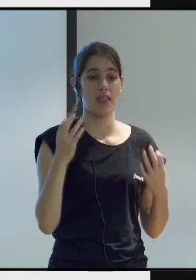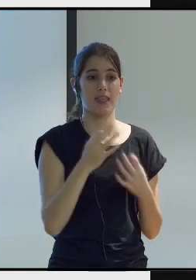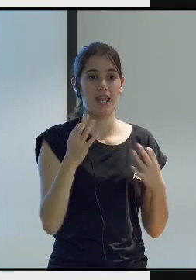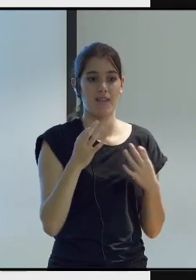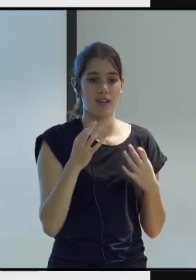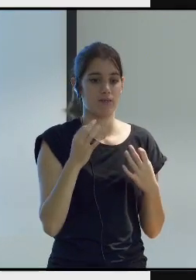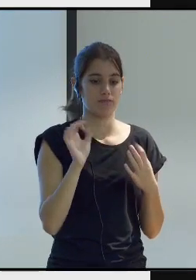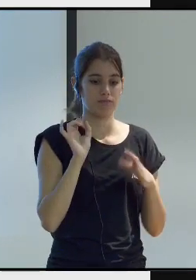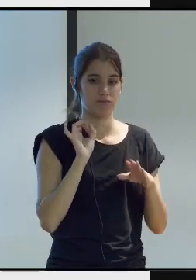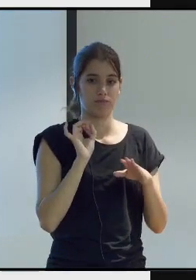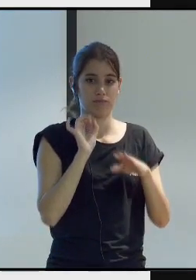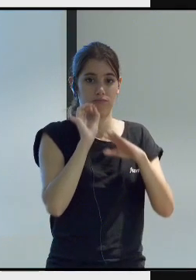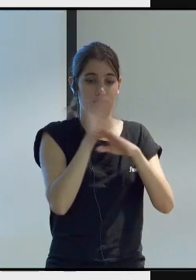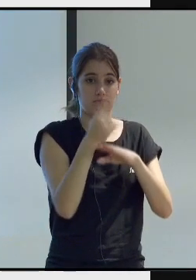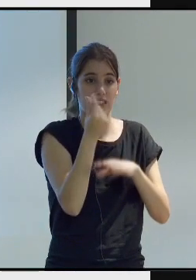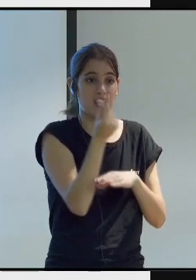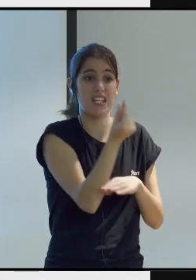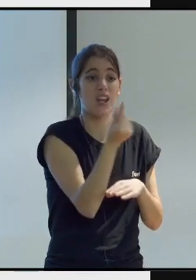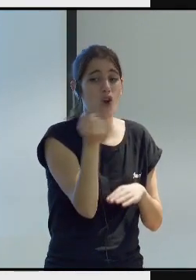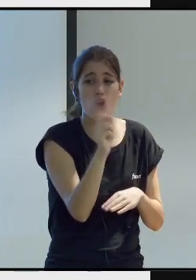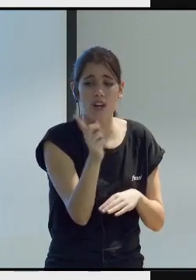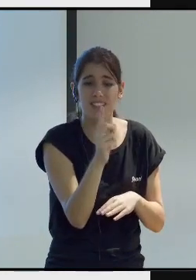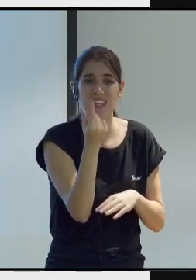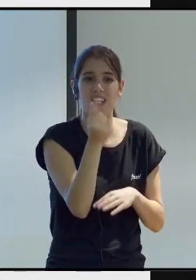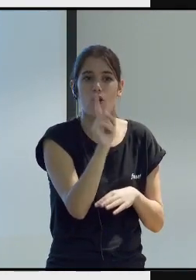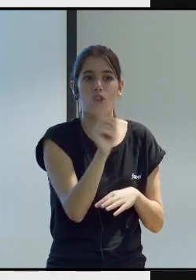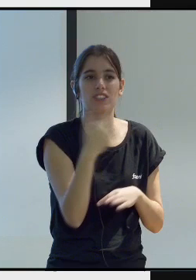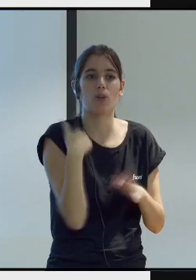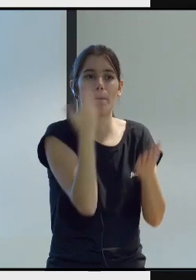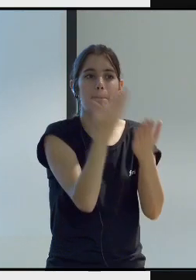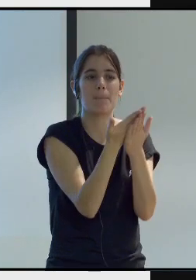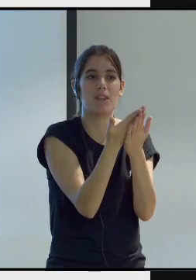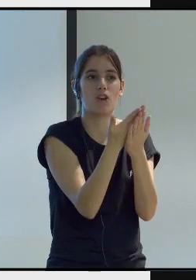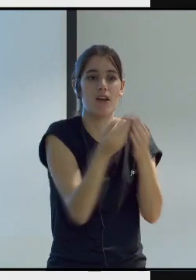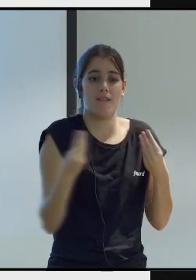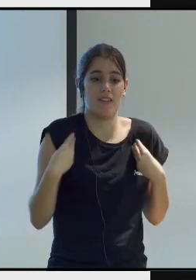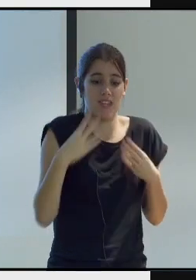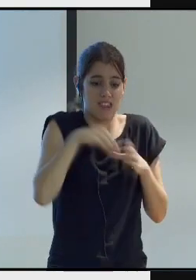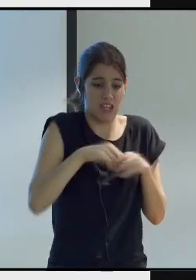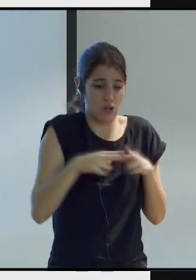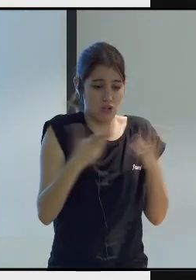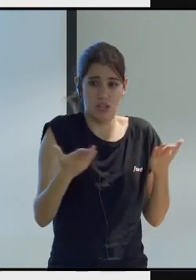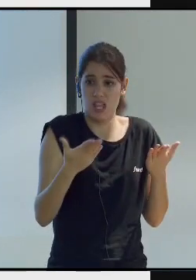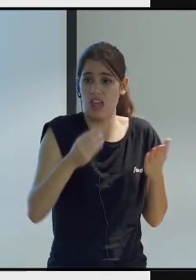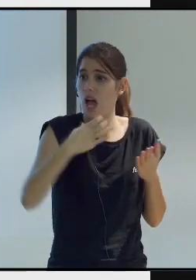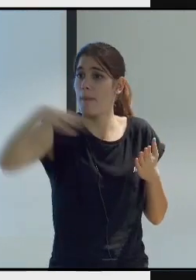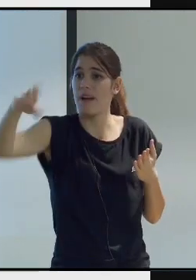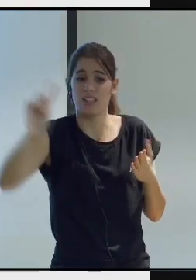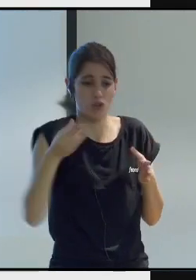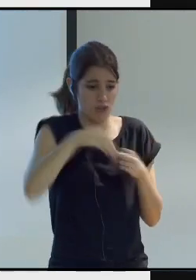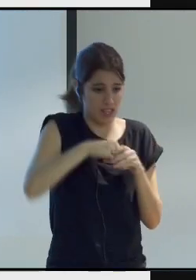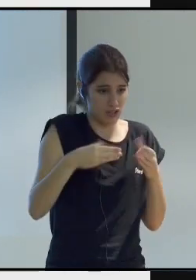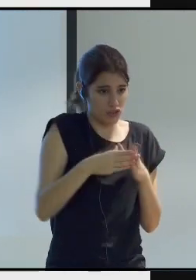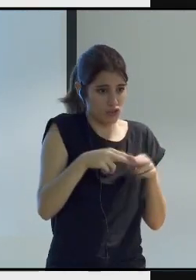to live inside the society. So we're also working for the moment on a memorandum for the European elections,